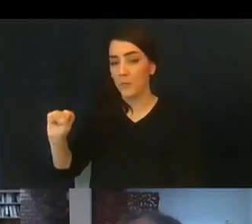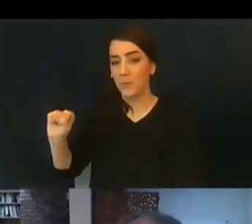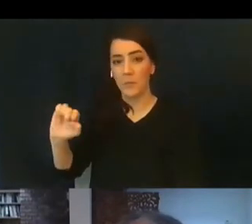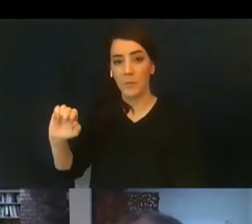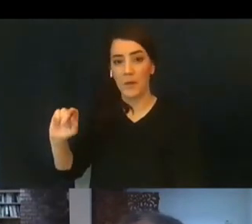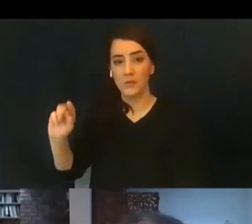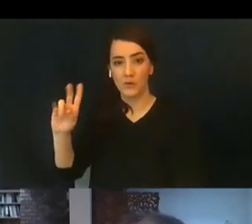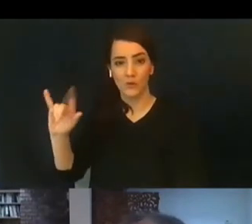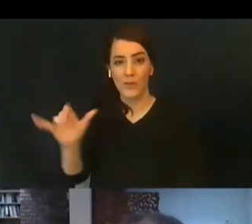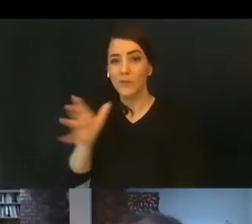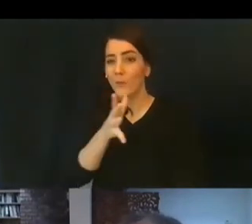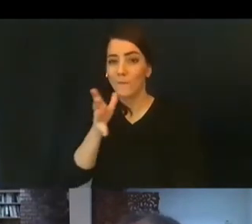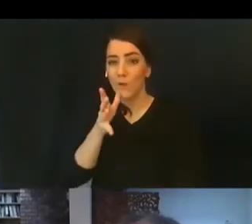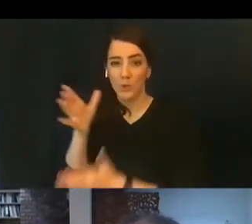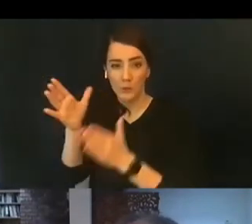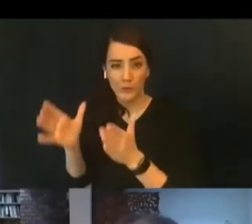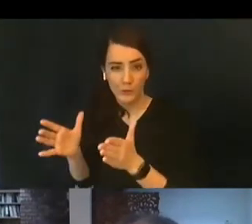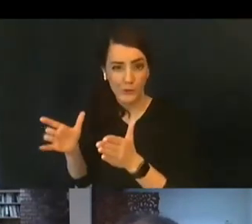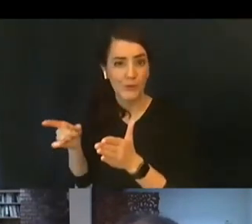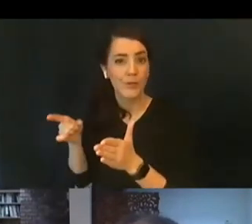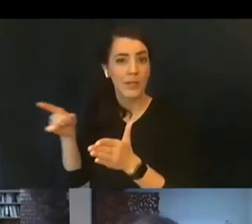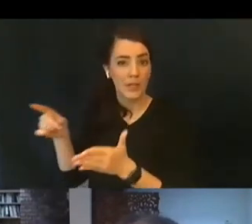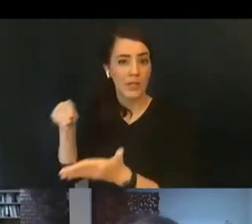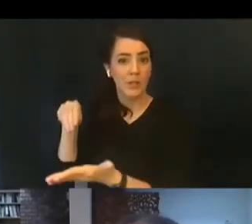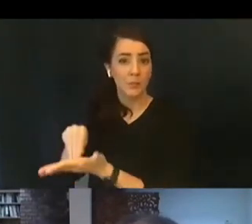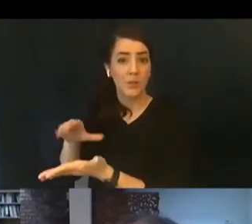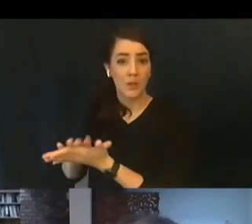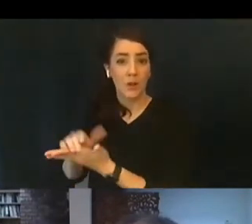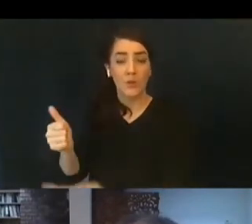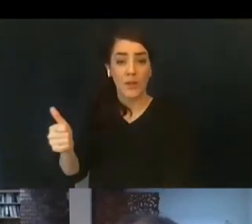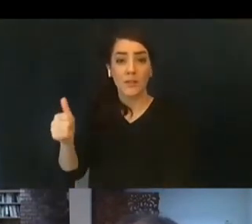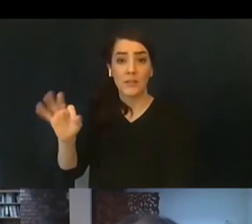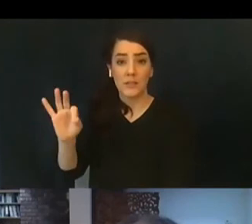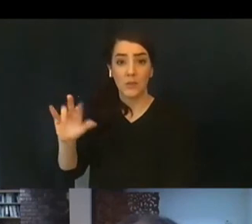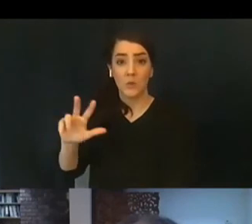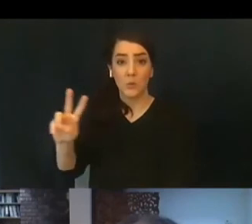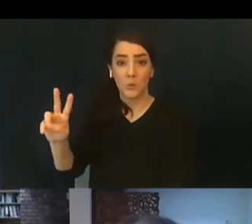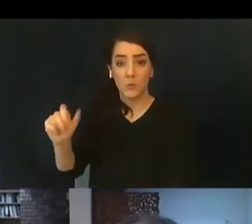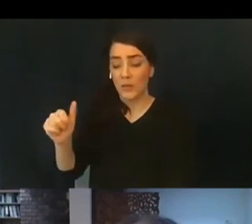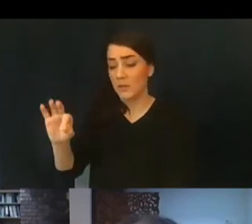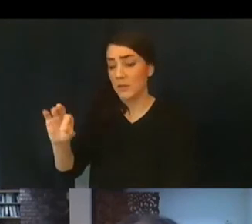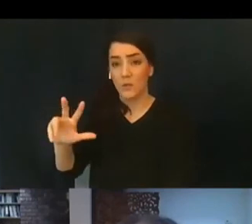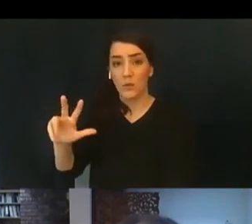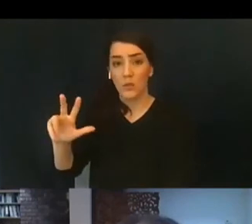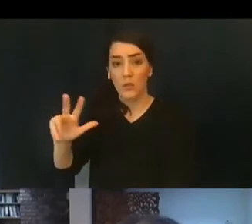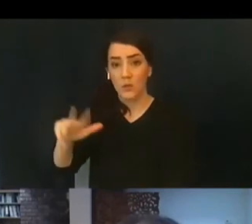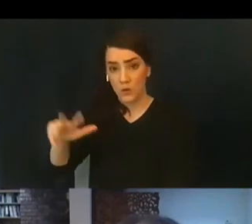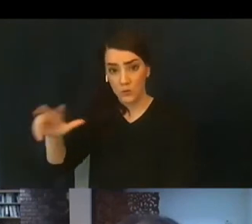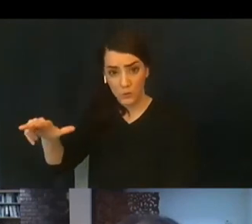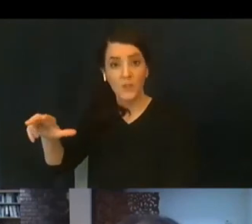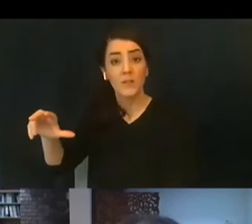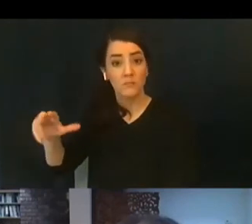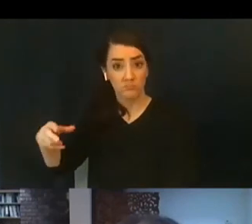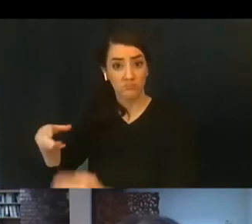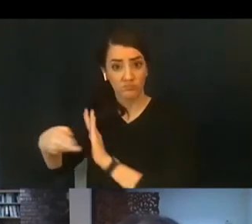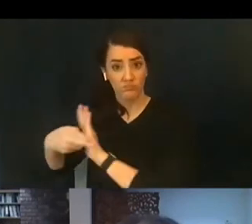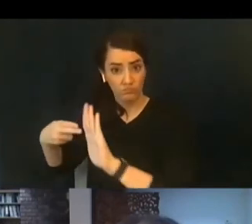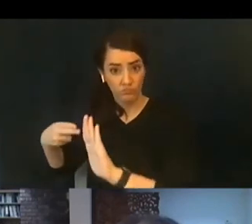1932 to 1933 in Ukraine was, uh, was a genocide. Um, but he also looked at, um,